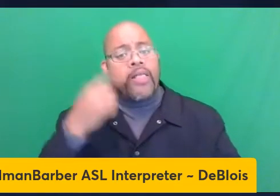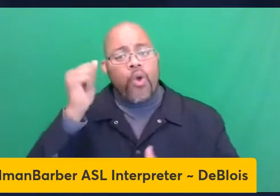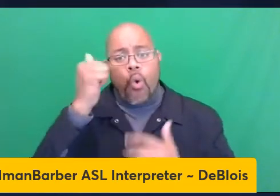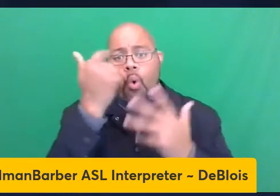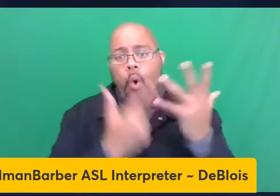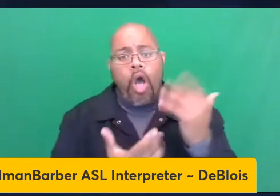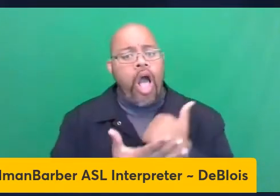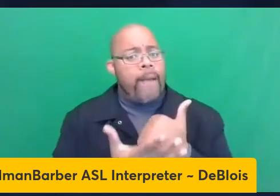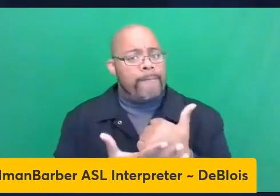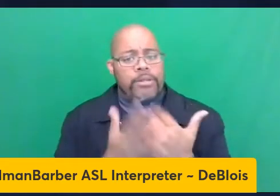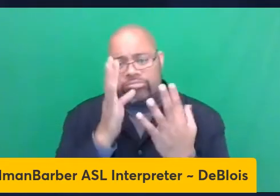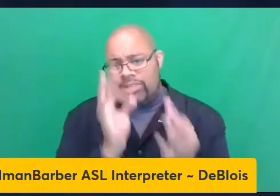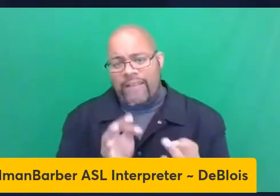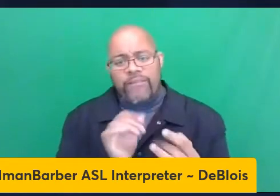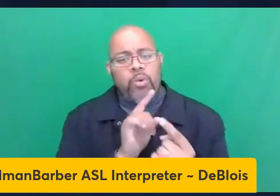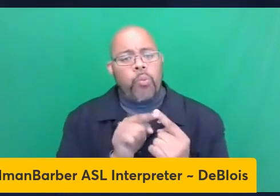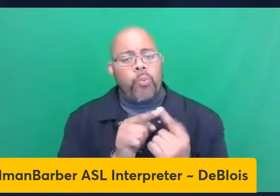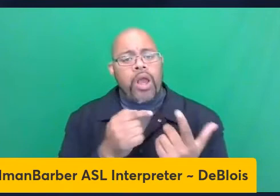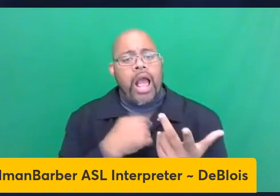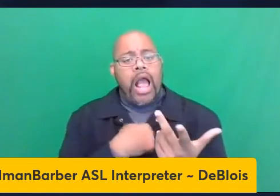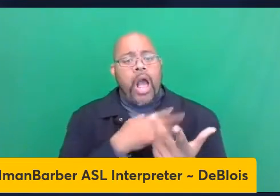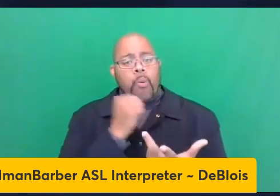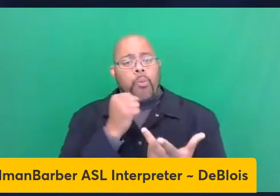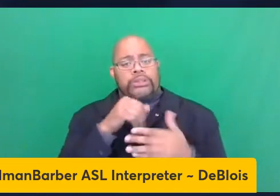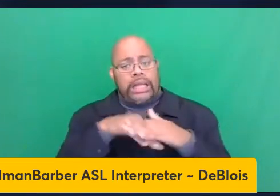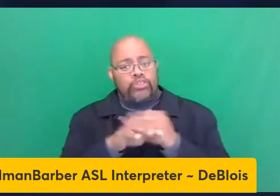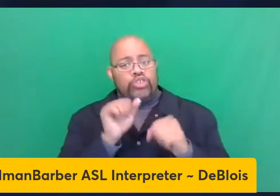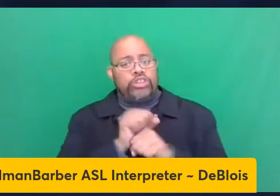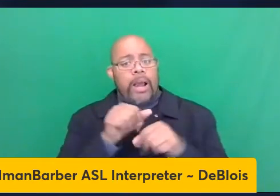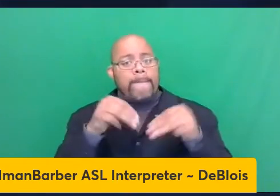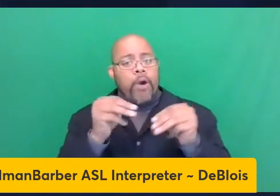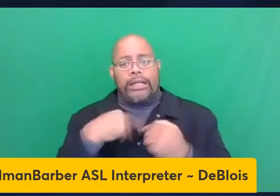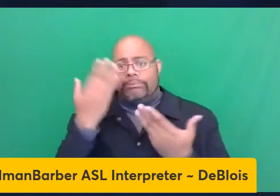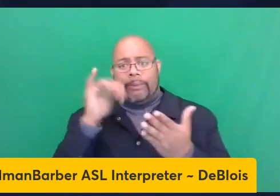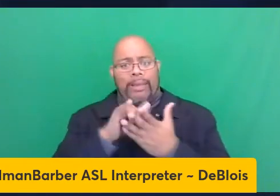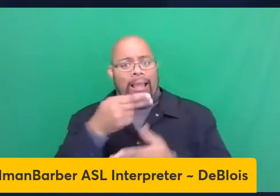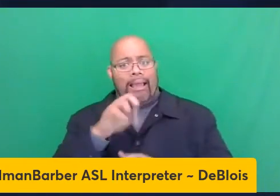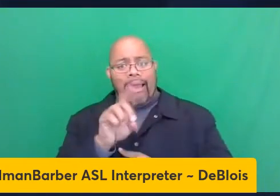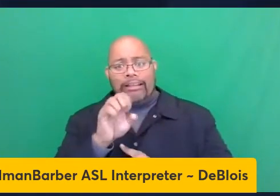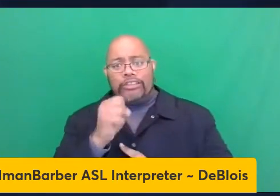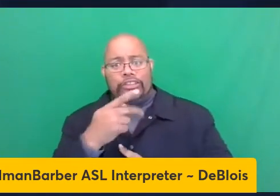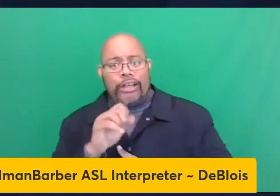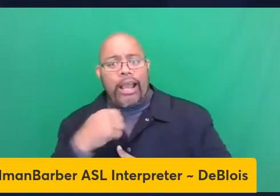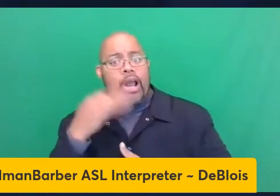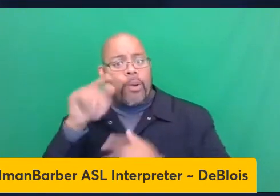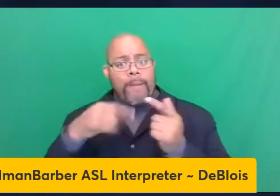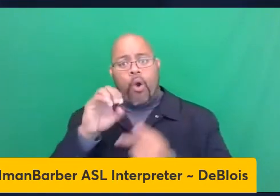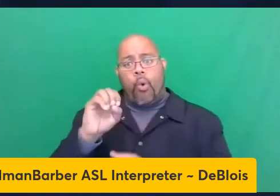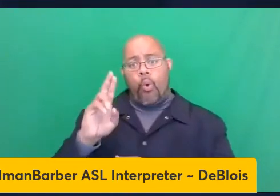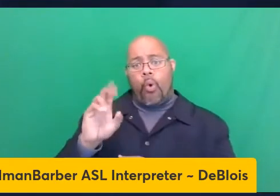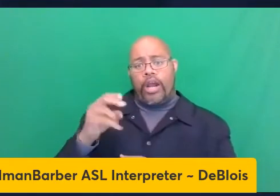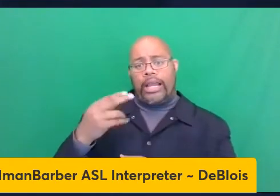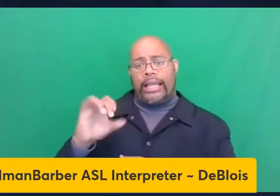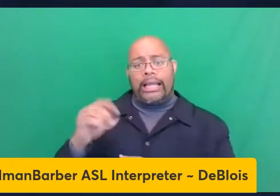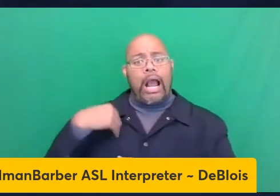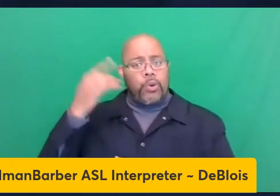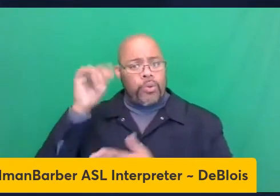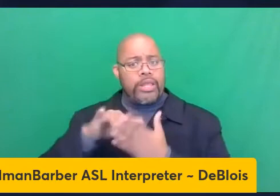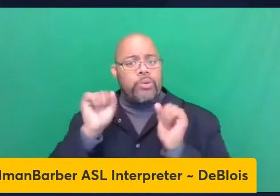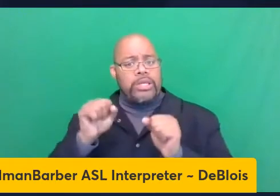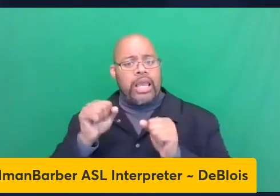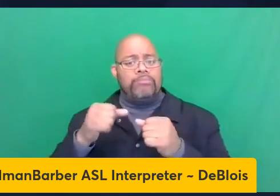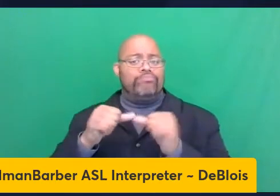that is helpful. Definitely when I was like entering the job market, I didn't know about Handshake. I know about Orchid. And I know that you can